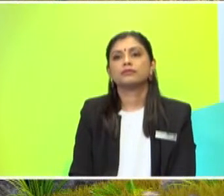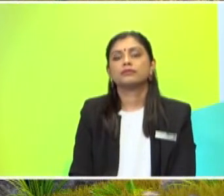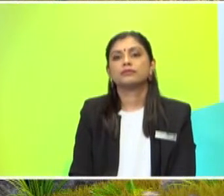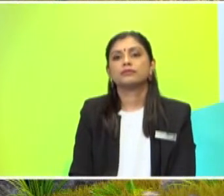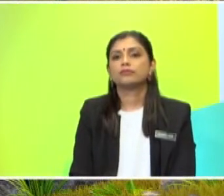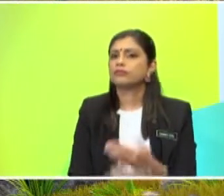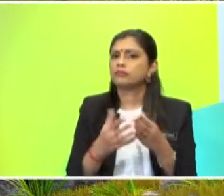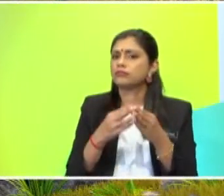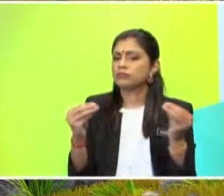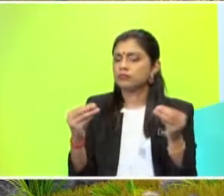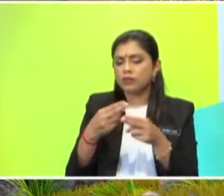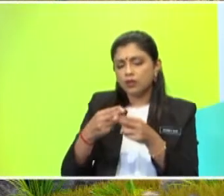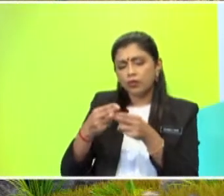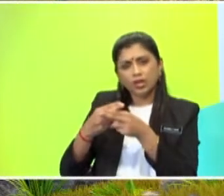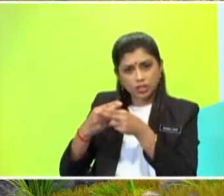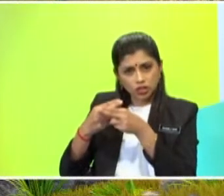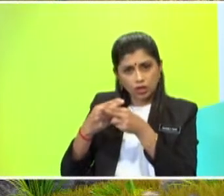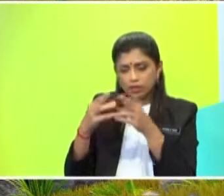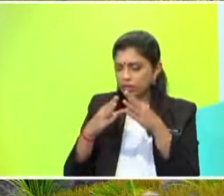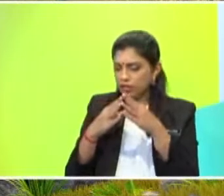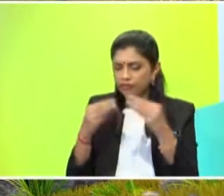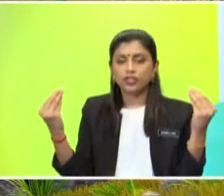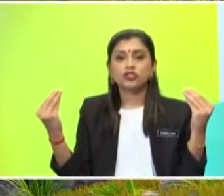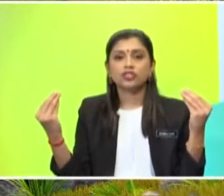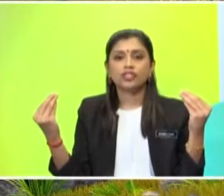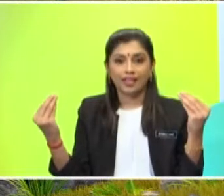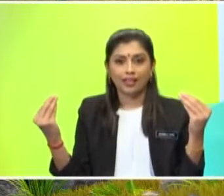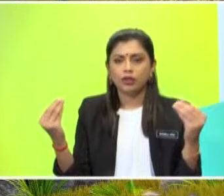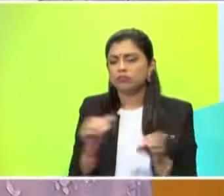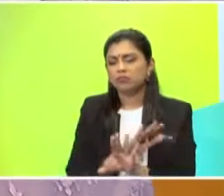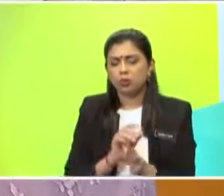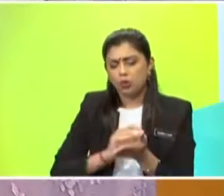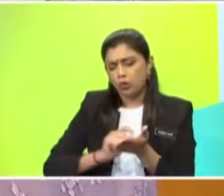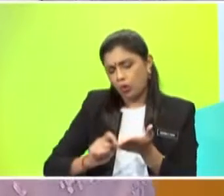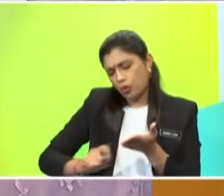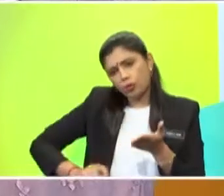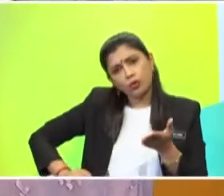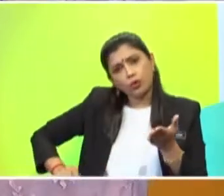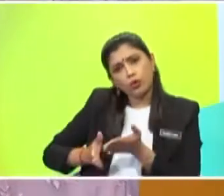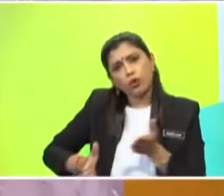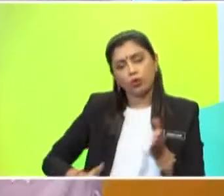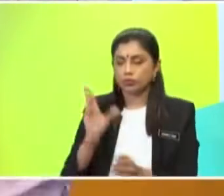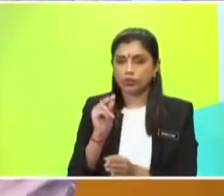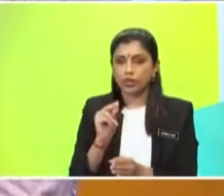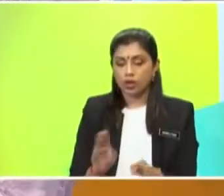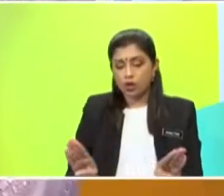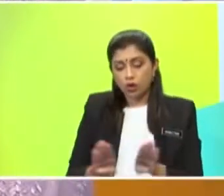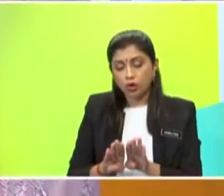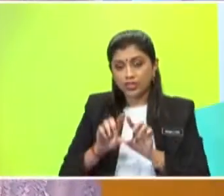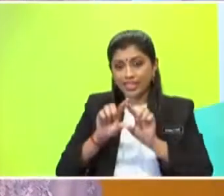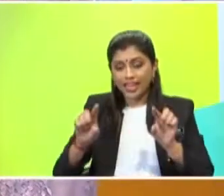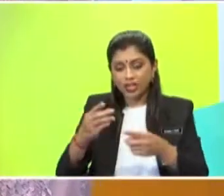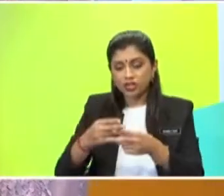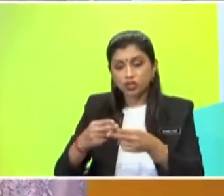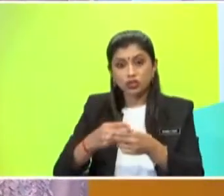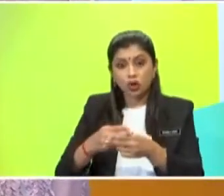Spot on. A beautiful way, short, clear-cut closing line. Do you agree with me, Sean? Yes, very well done Yes. indeed. Now, girls and boys, are